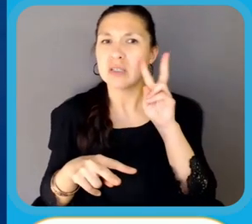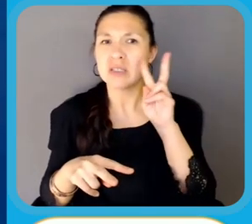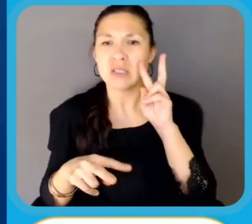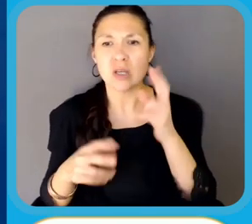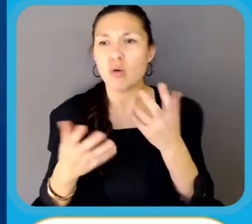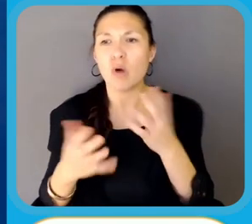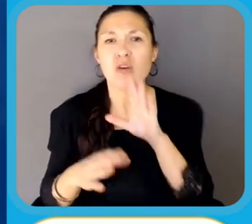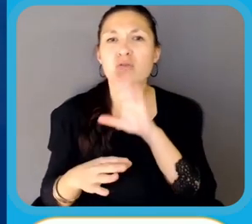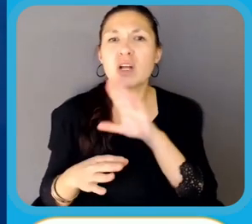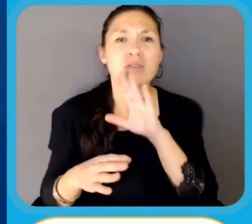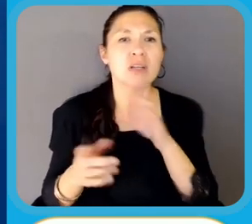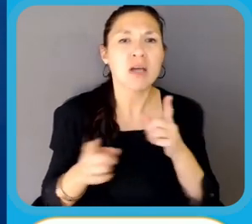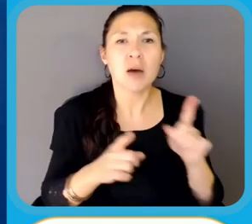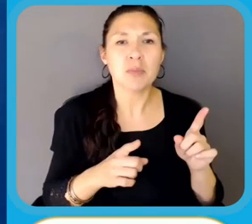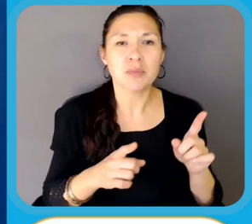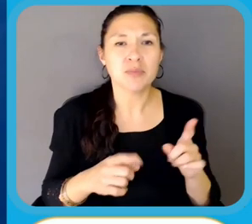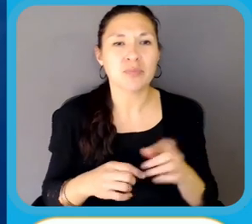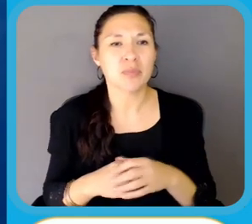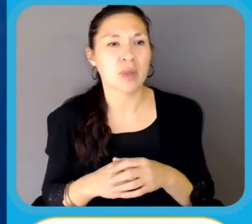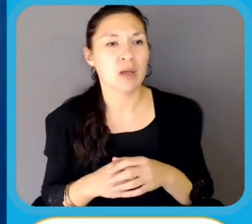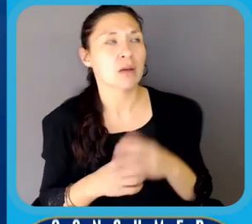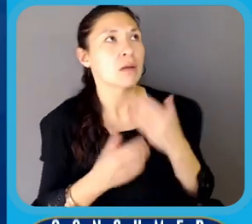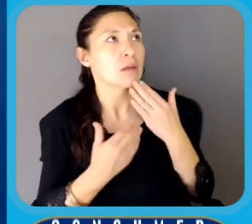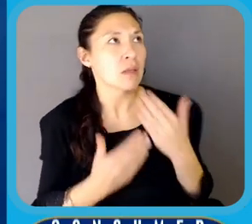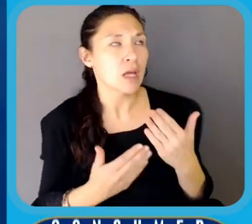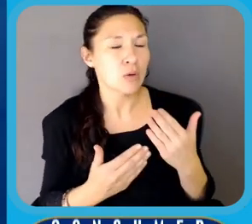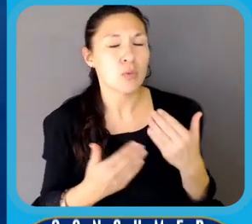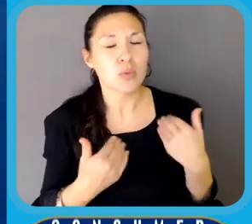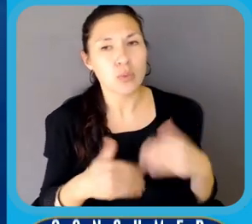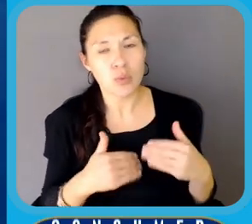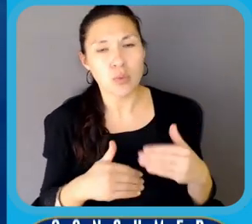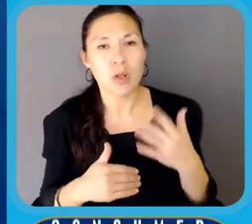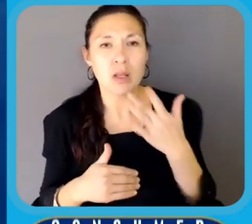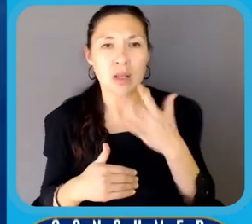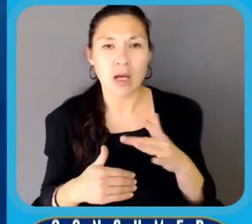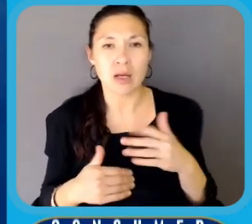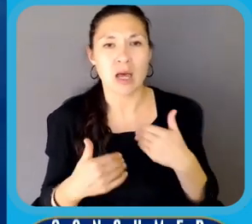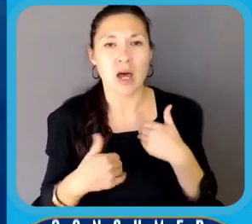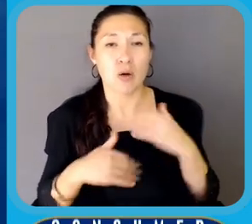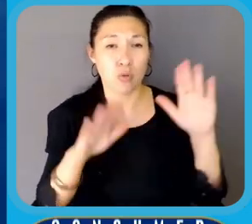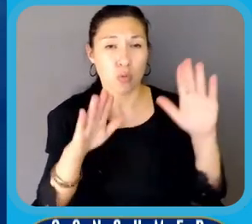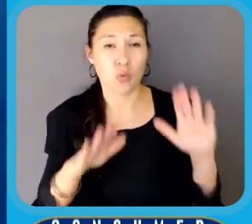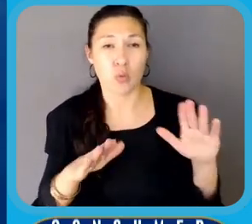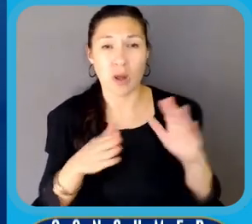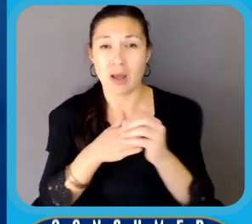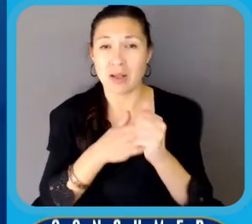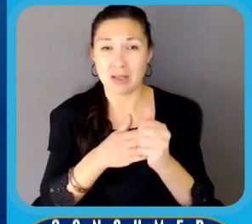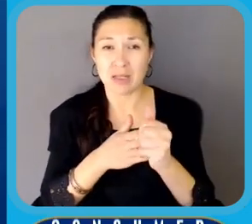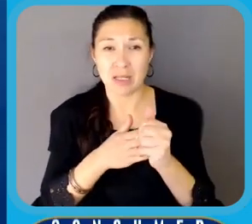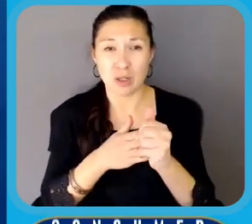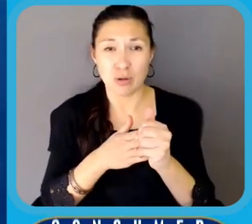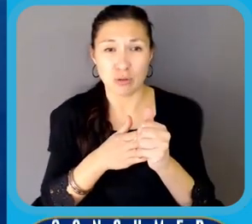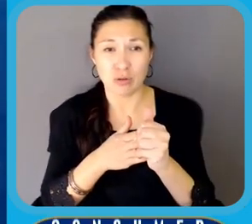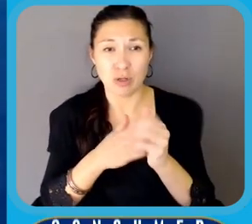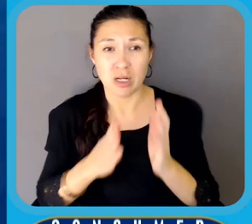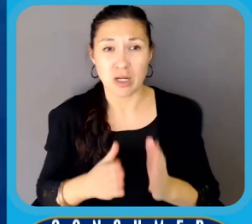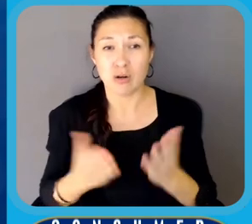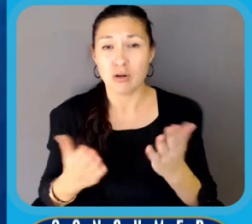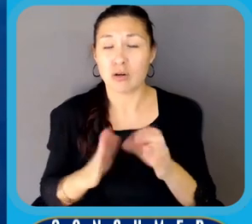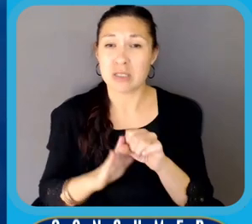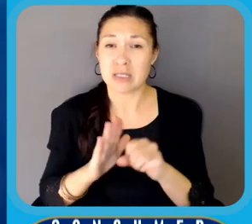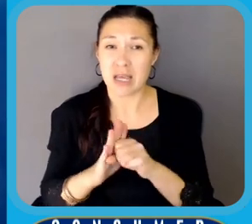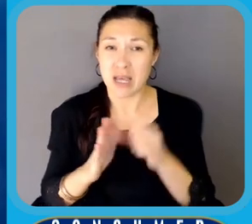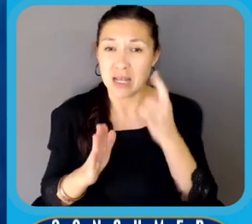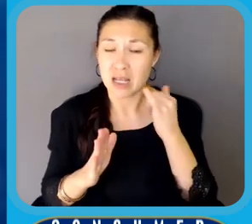business. We are so appreciative and so grateful to have such great leadership for the state of California. Governor